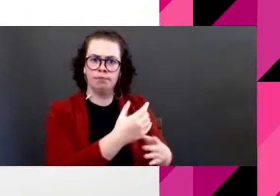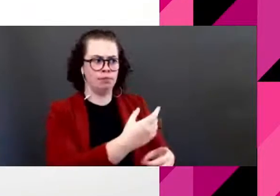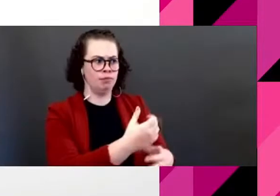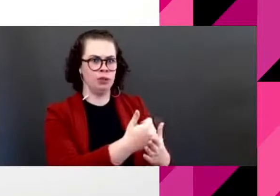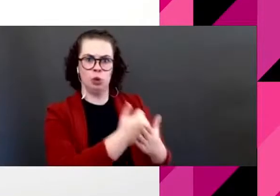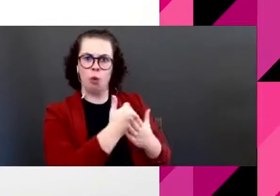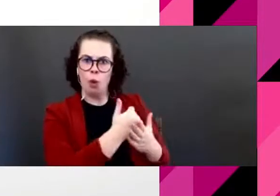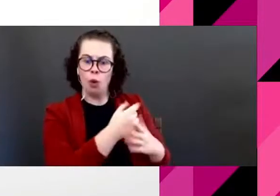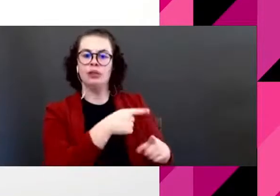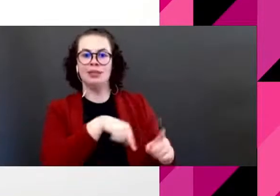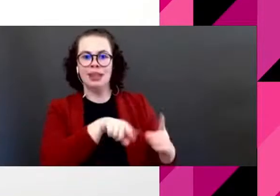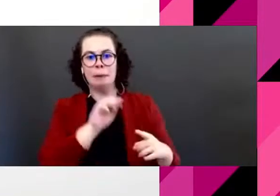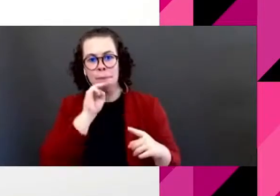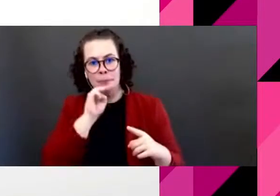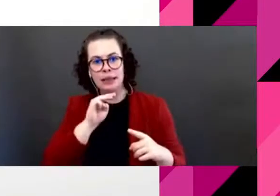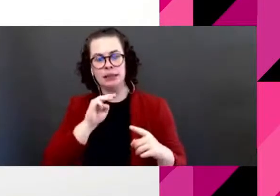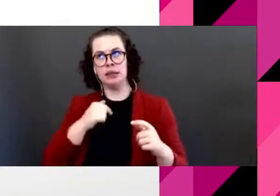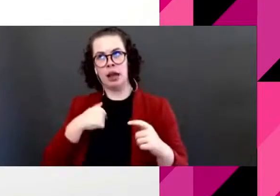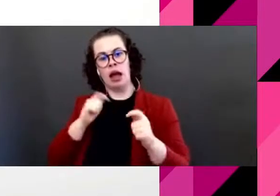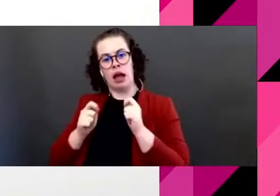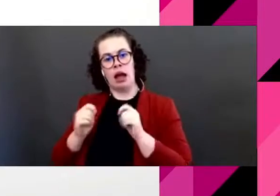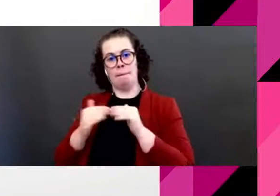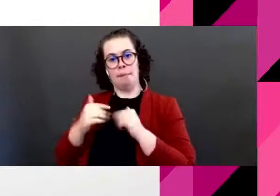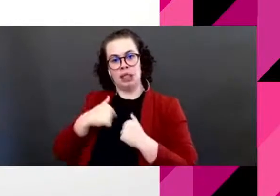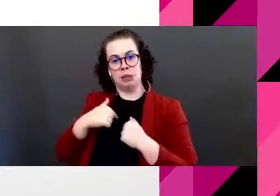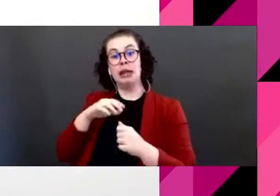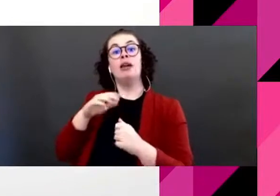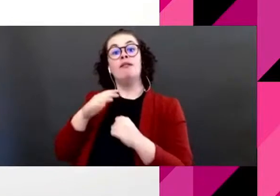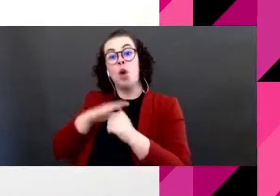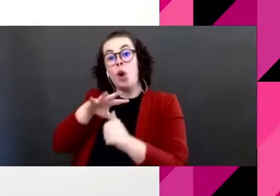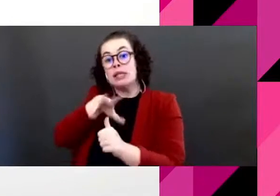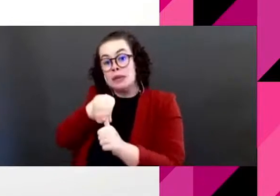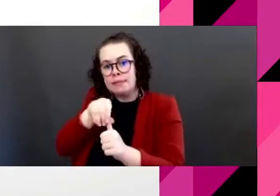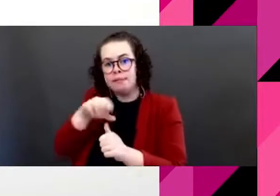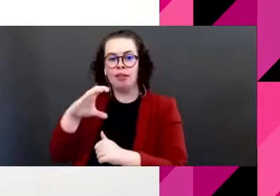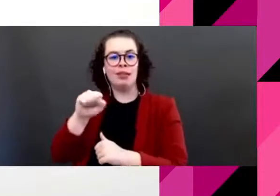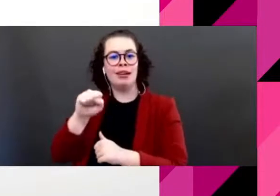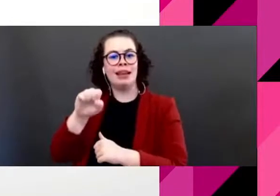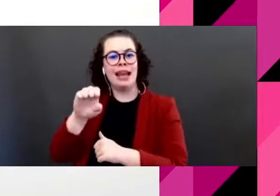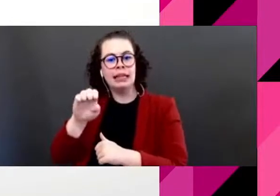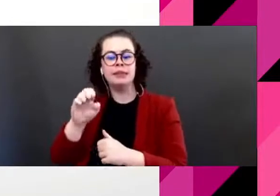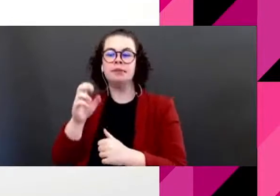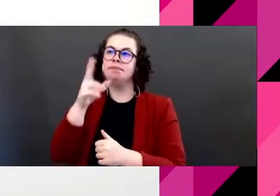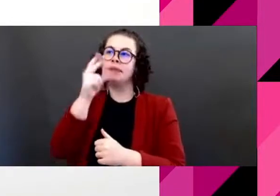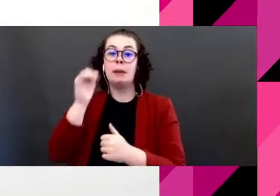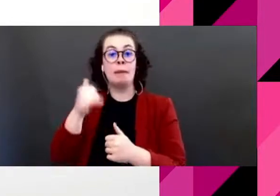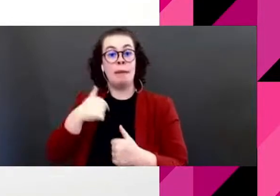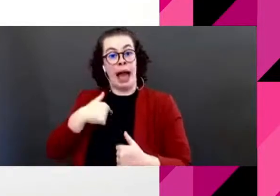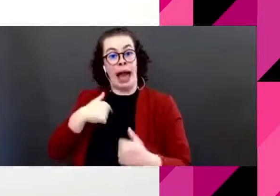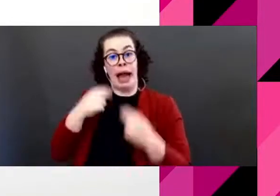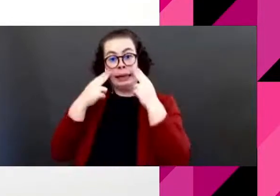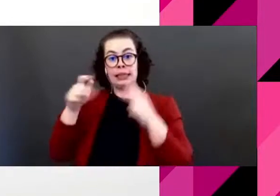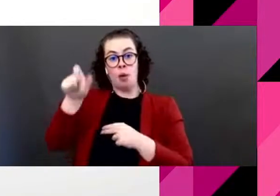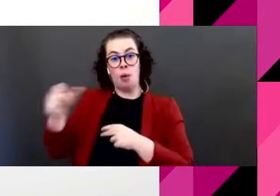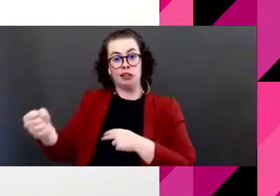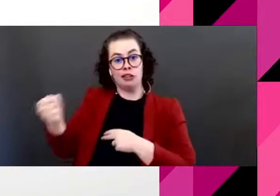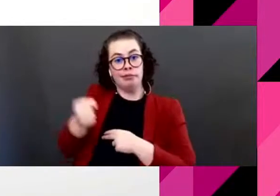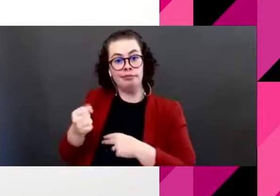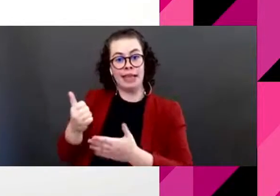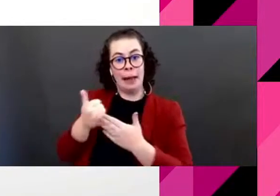and adjustments that are required in a particular case, including, for instance, facilitators,